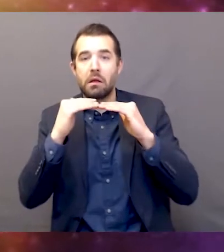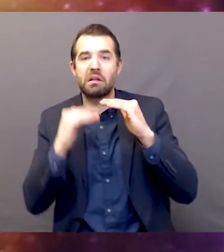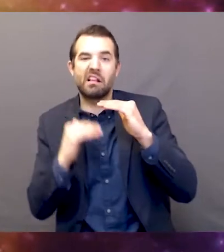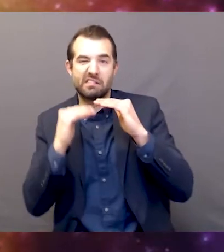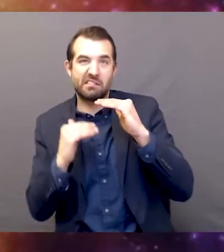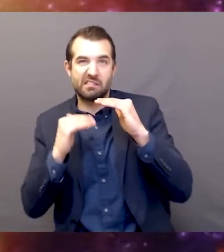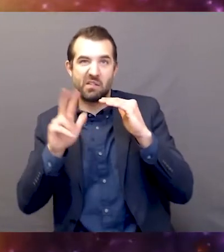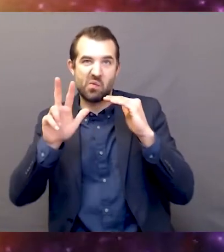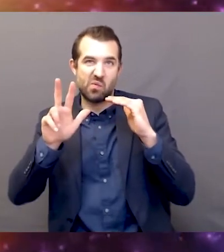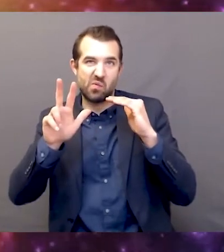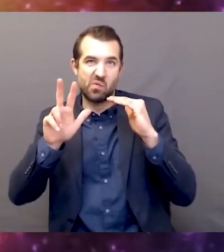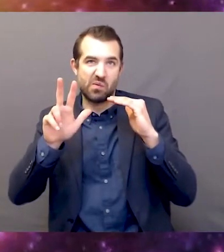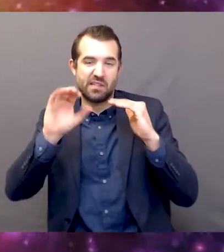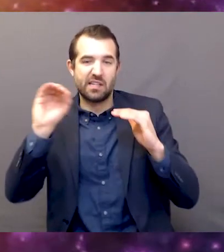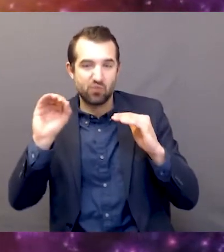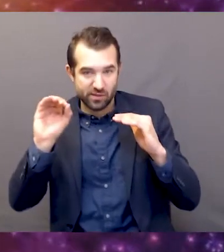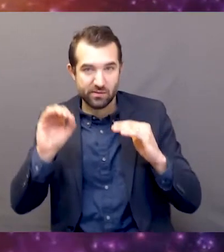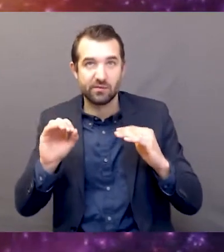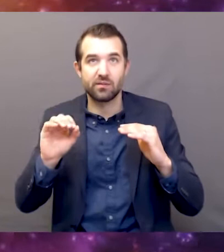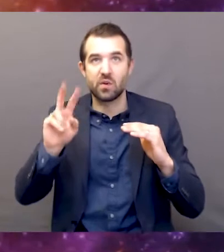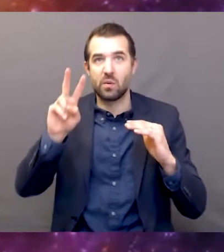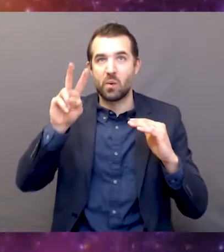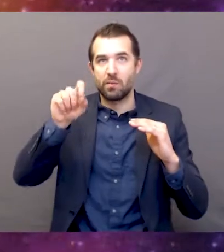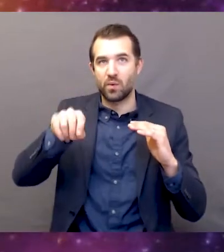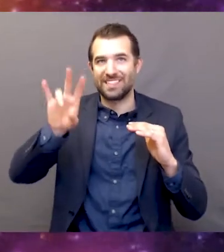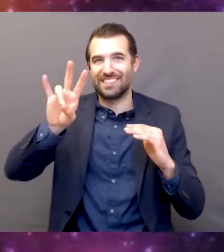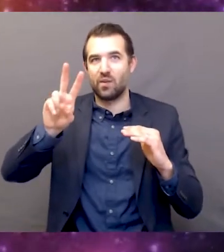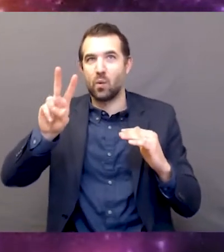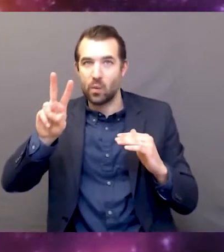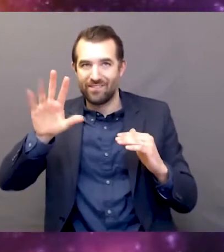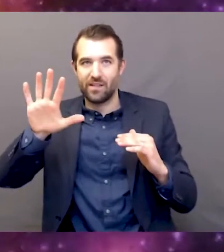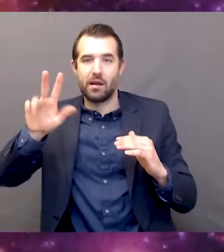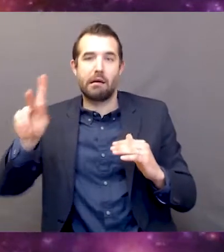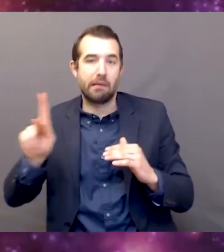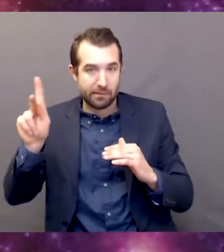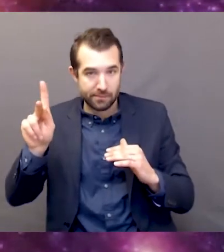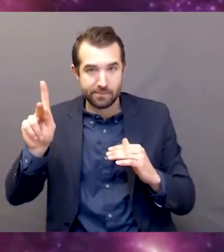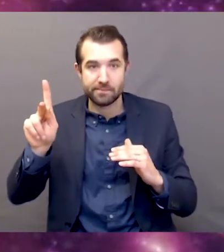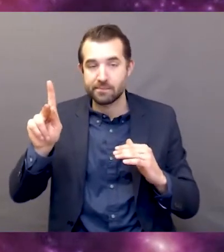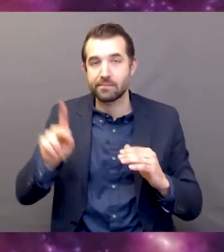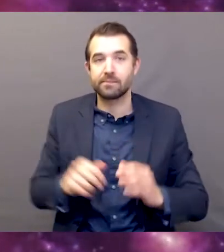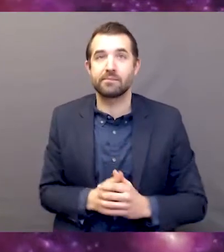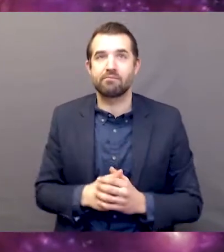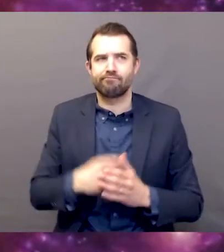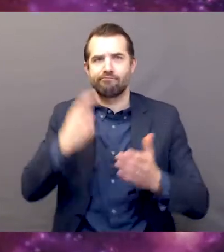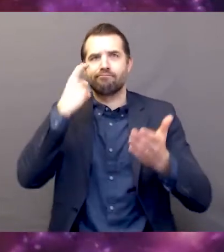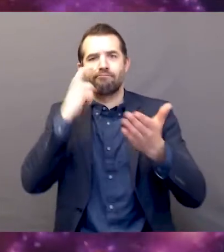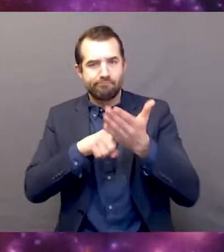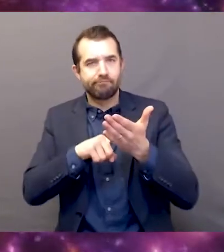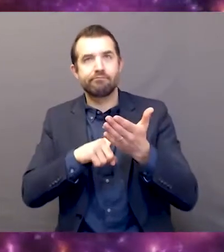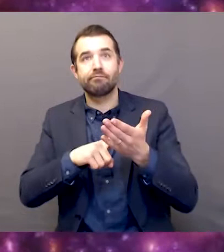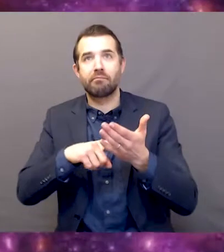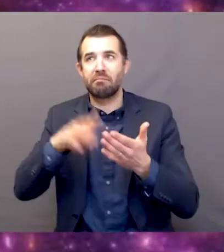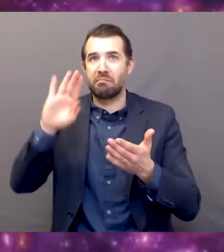degrees, 2.725 Kelvin to be exact. The figure you see, this beautiful figure, shows the fluctuations in the radiation